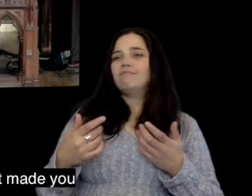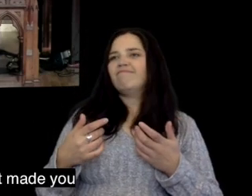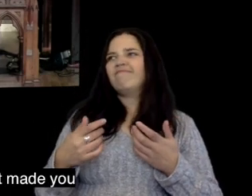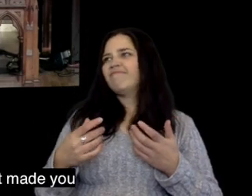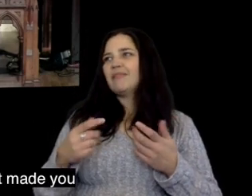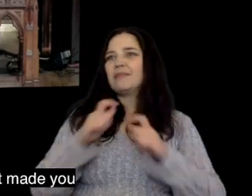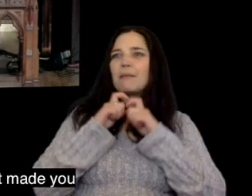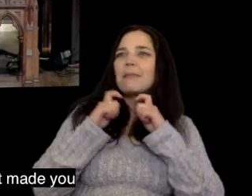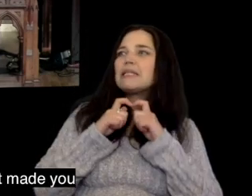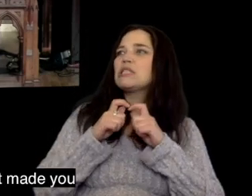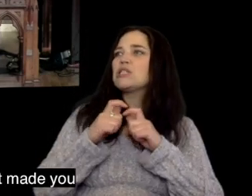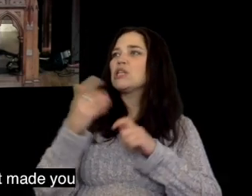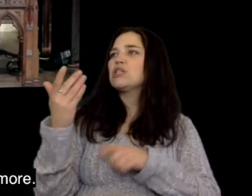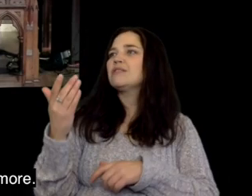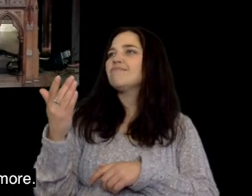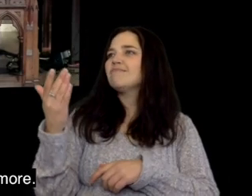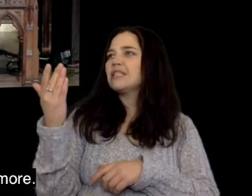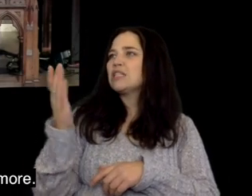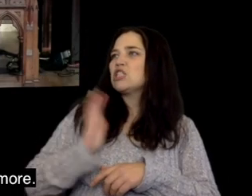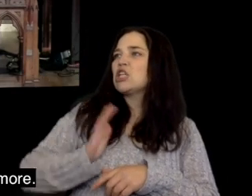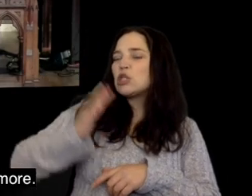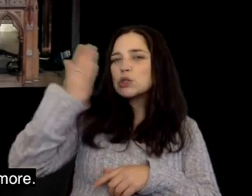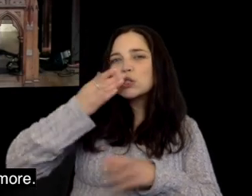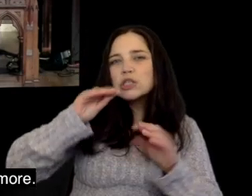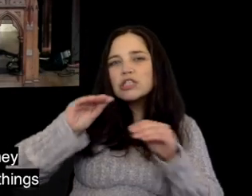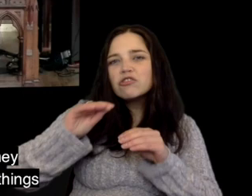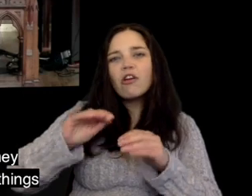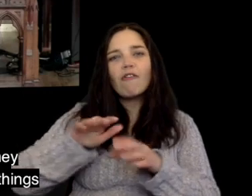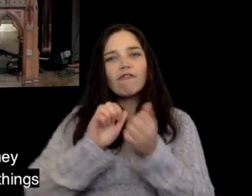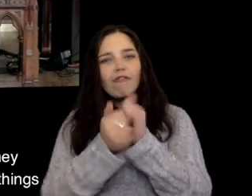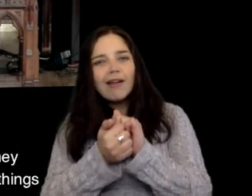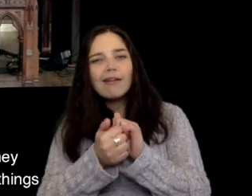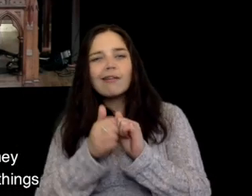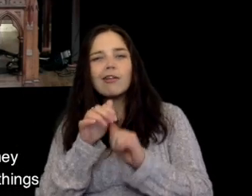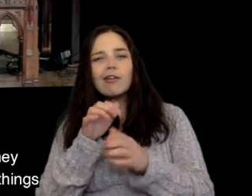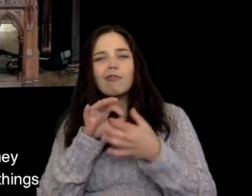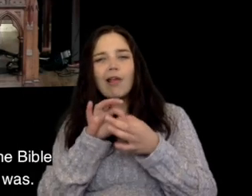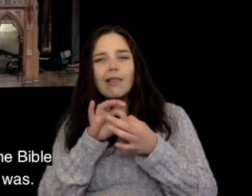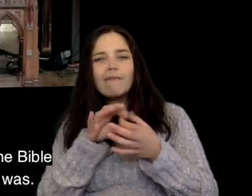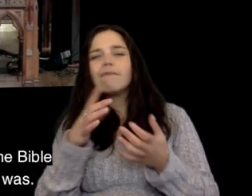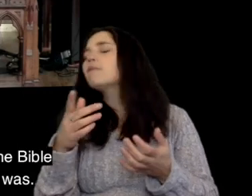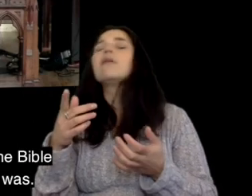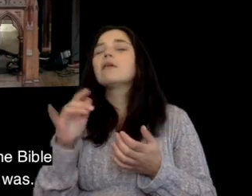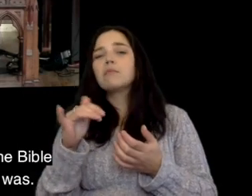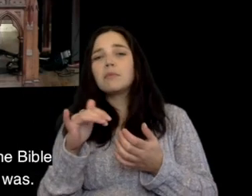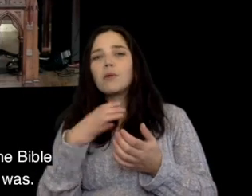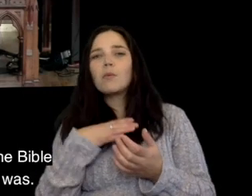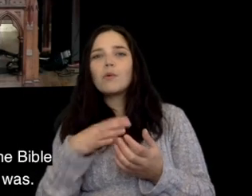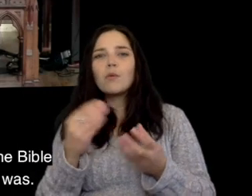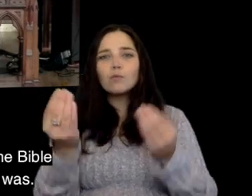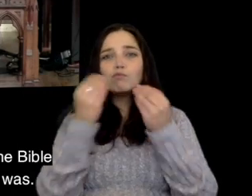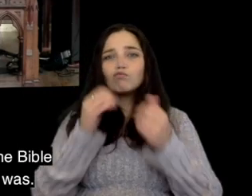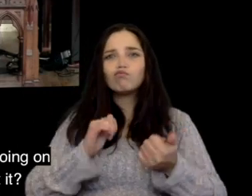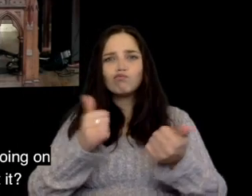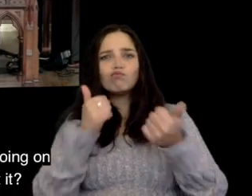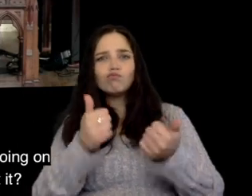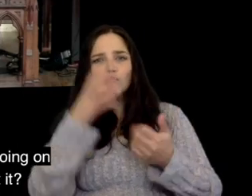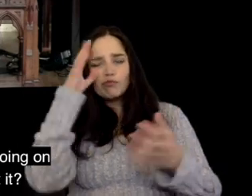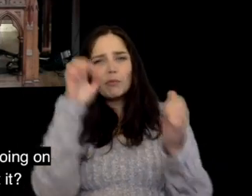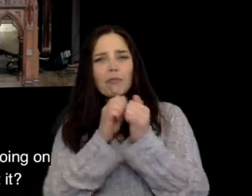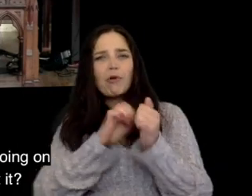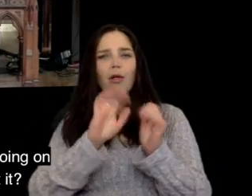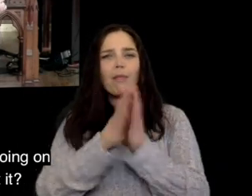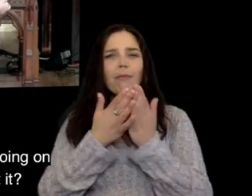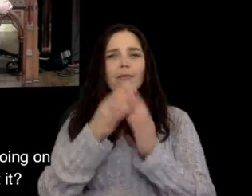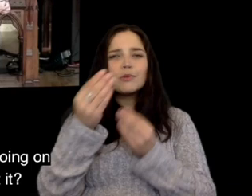Sunday school teacher or a friend or a relative. But what you saw in them that made you want to follow Jesus more was not just that they taught you wonderful things and you remember